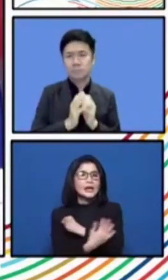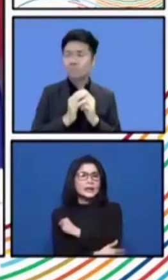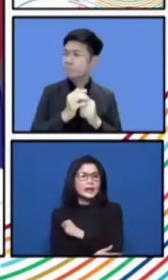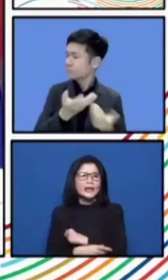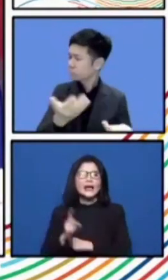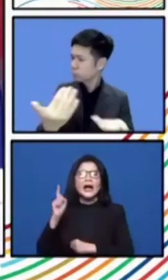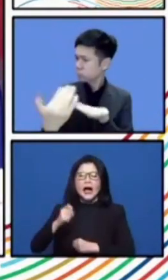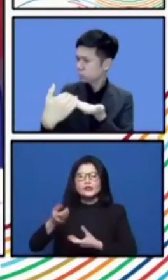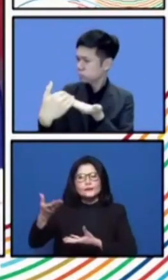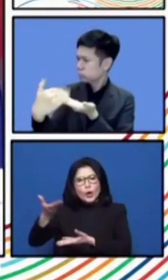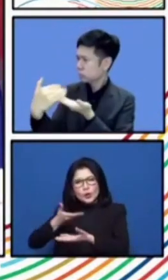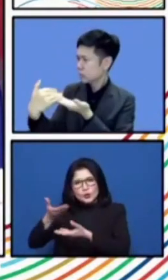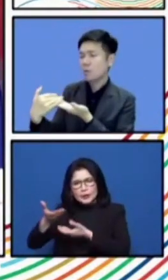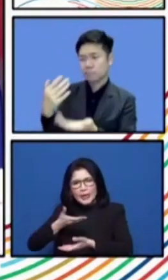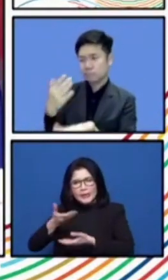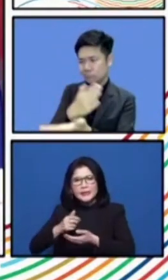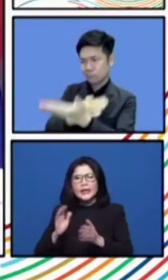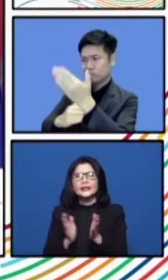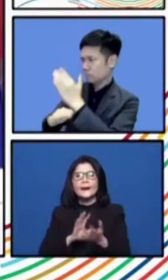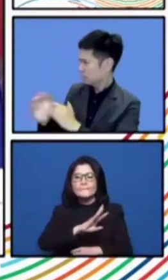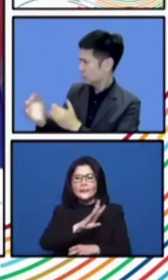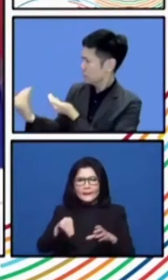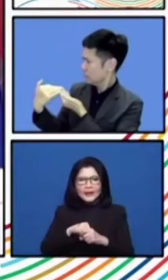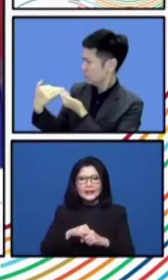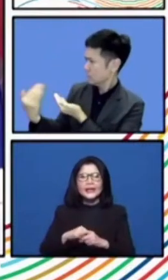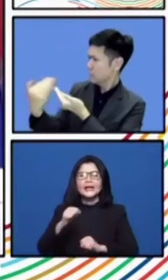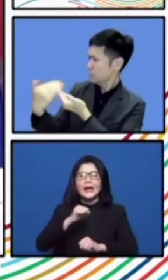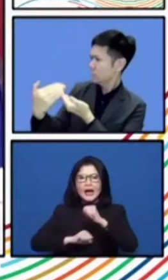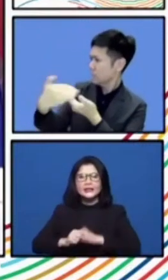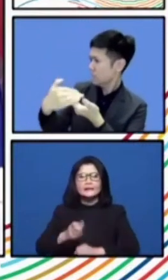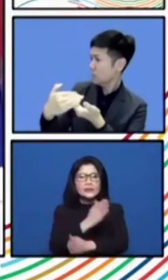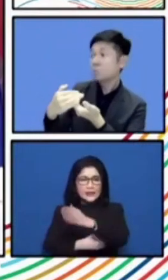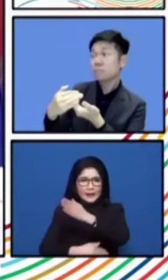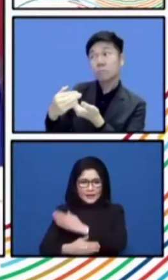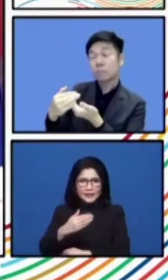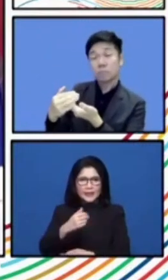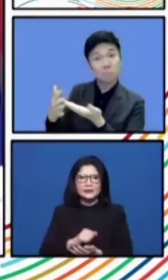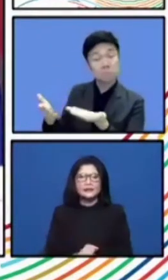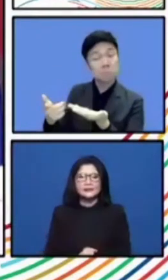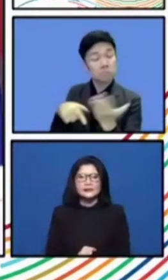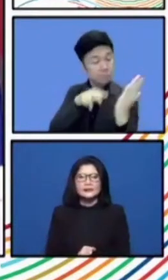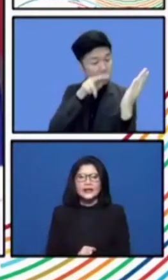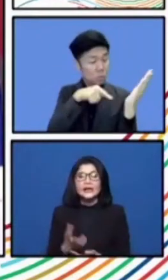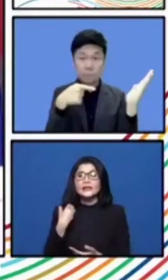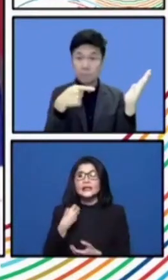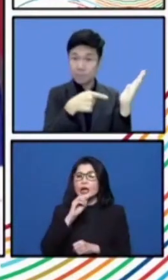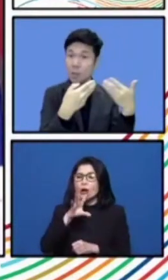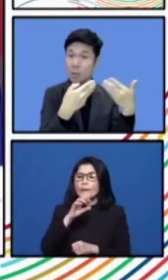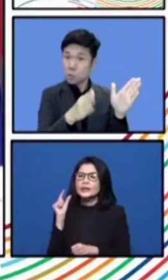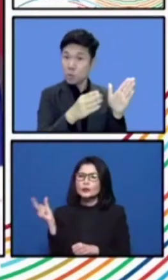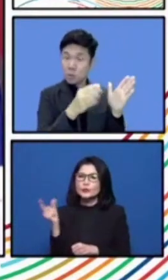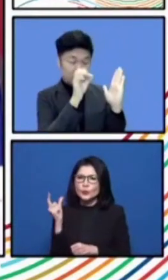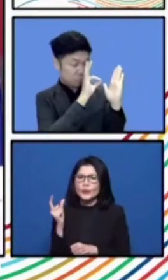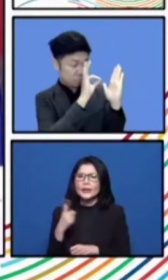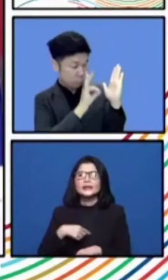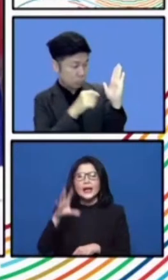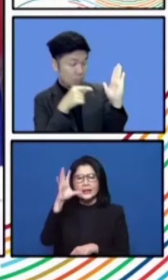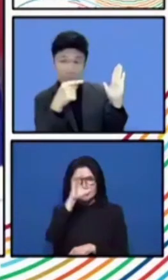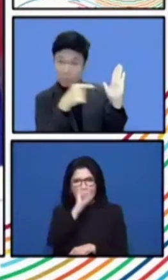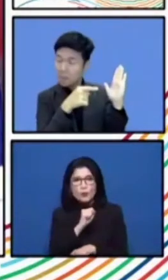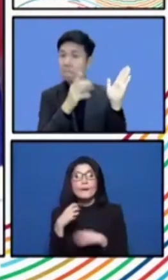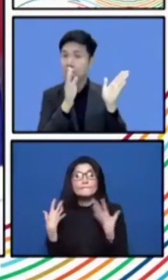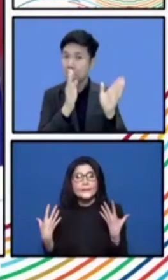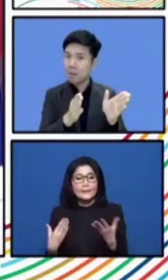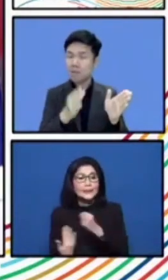disability this is the language of the general government that can basically Implement and support the government how to involve